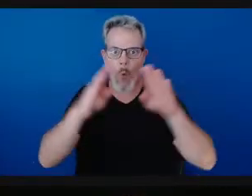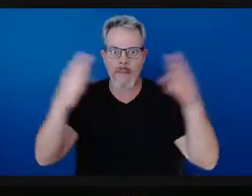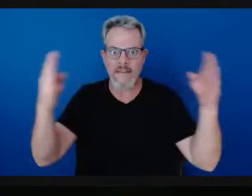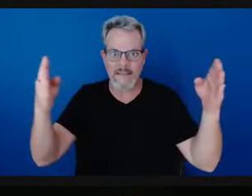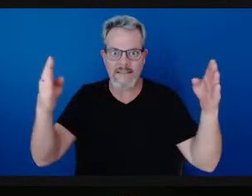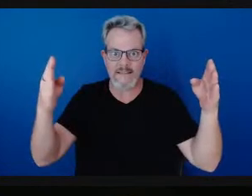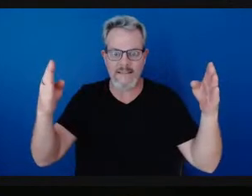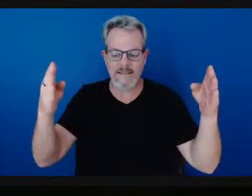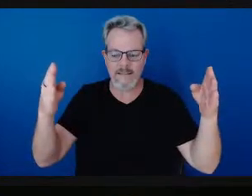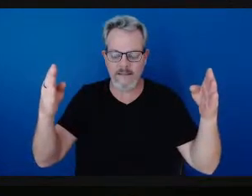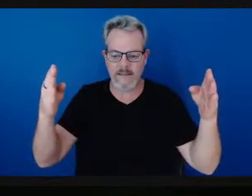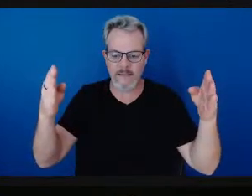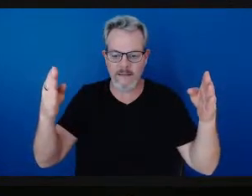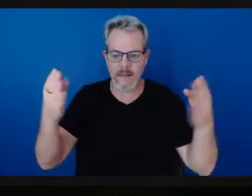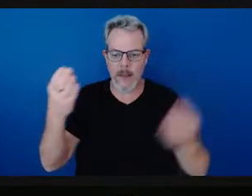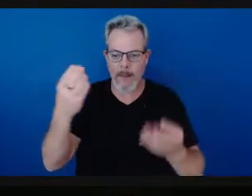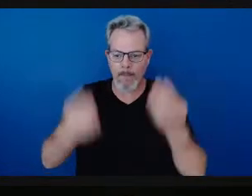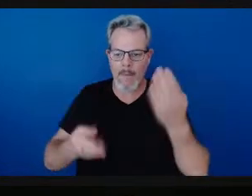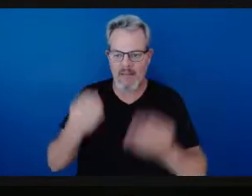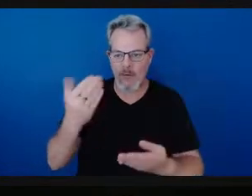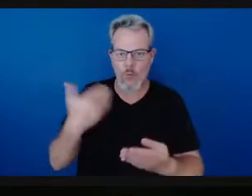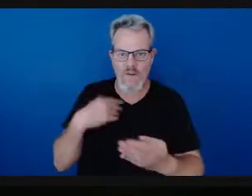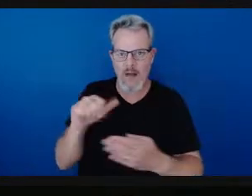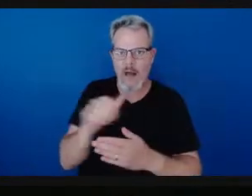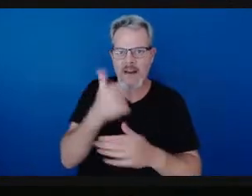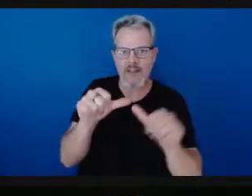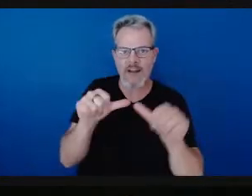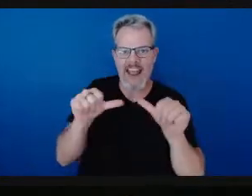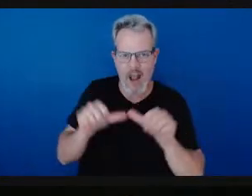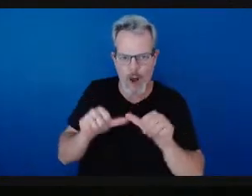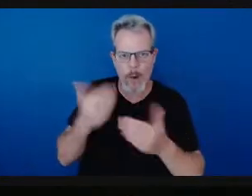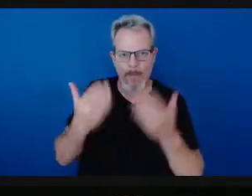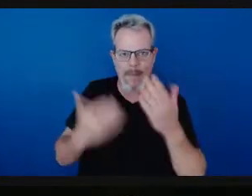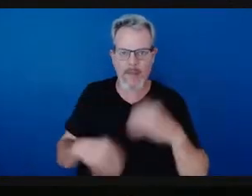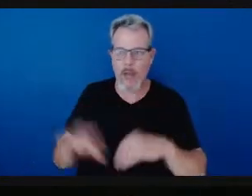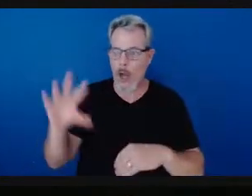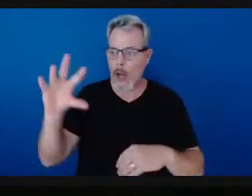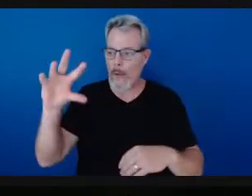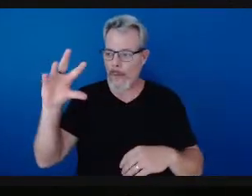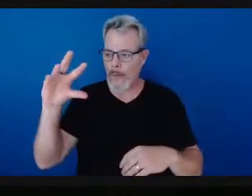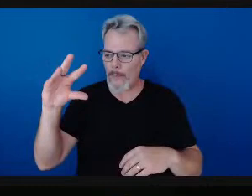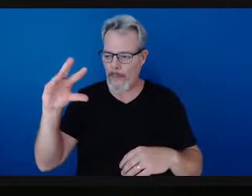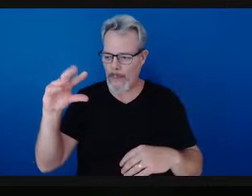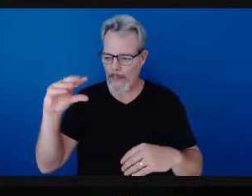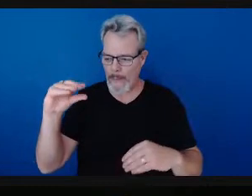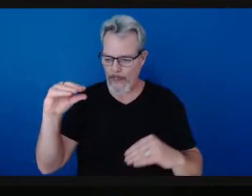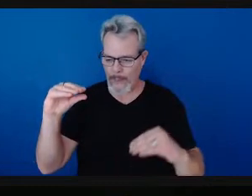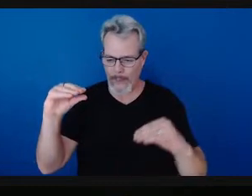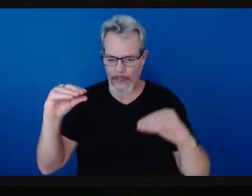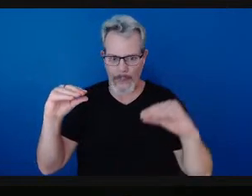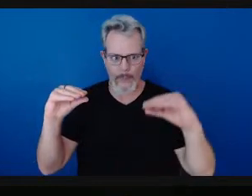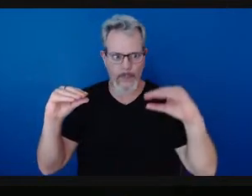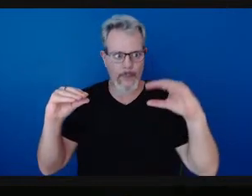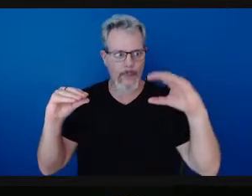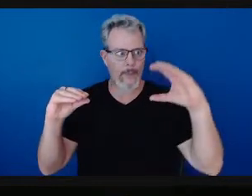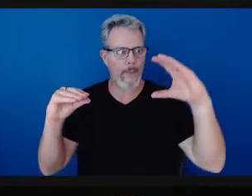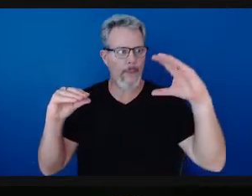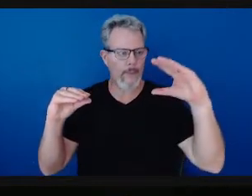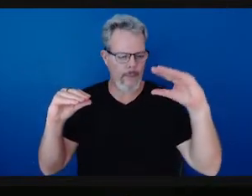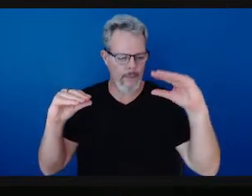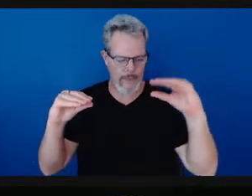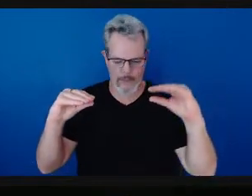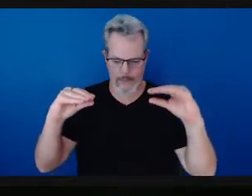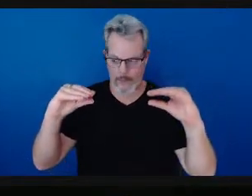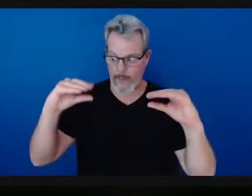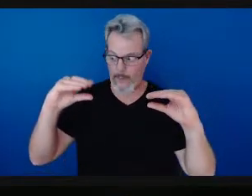into some other part of the caldera area. Then you might have a deflation in one place and inflation in the other, and it might be kind of funny like that, more localized. But that's